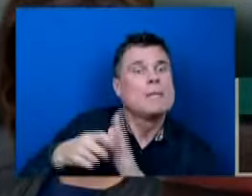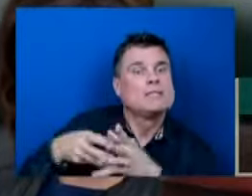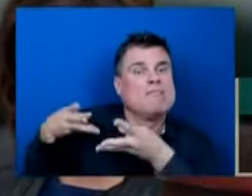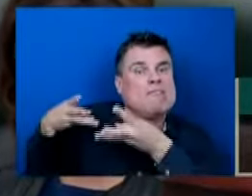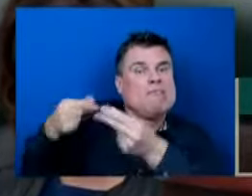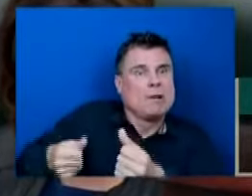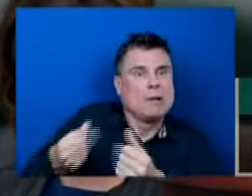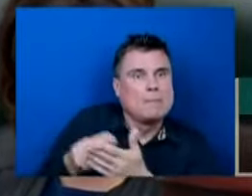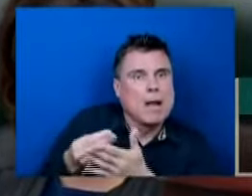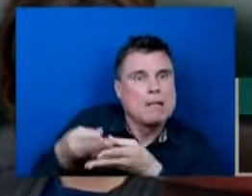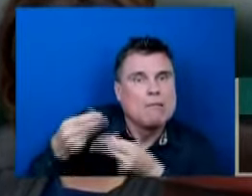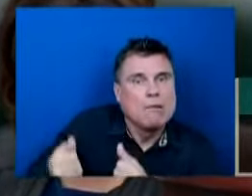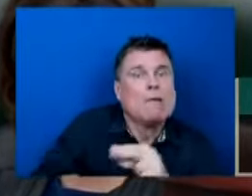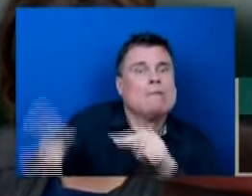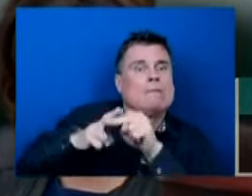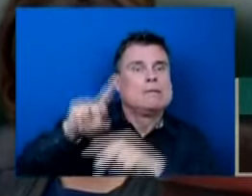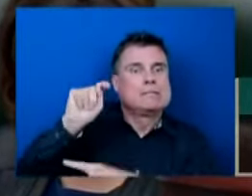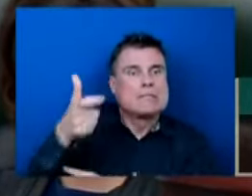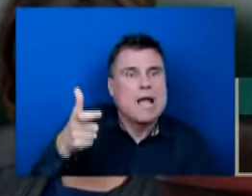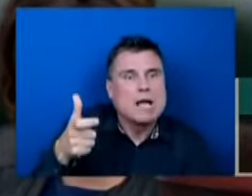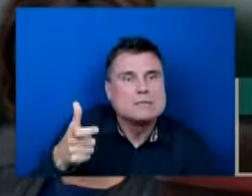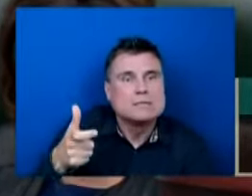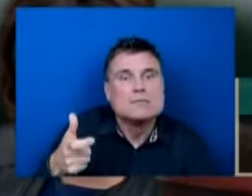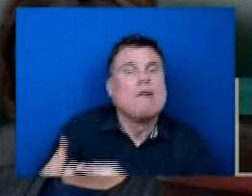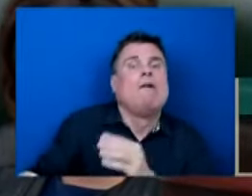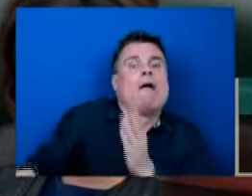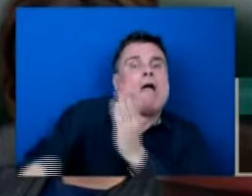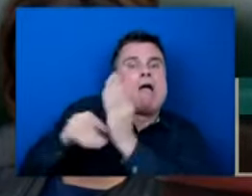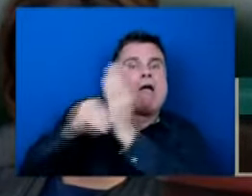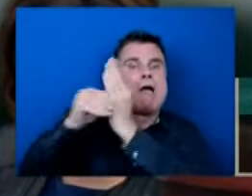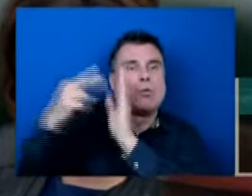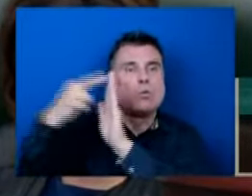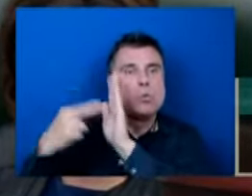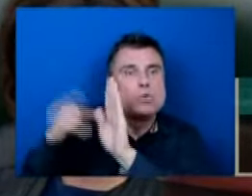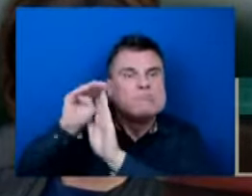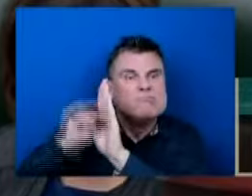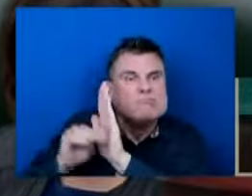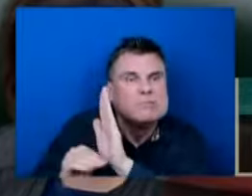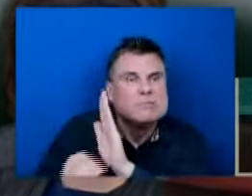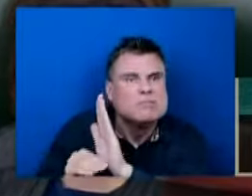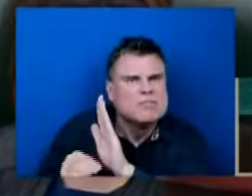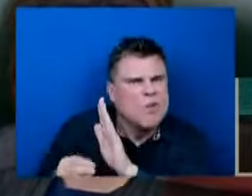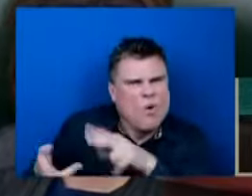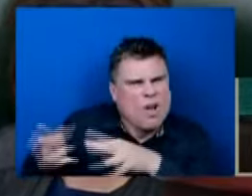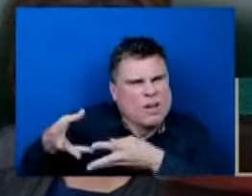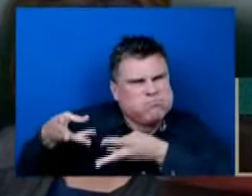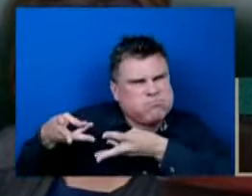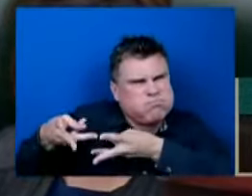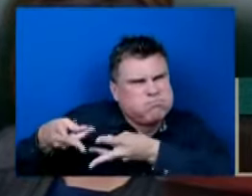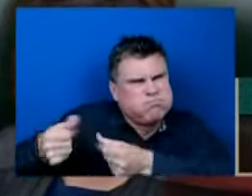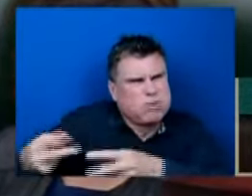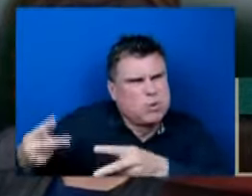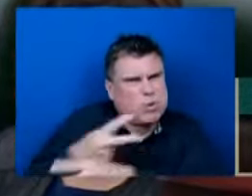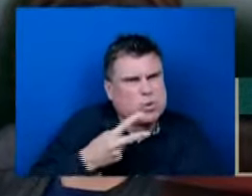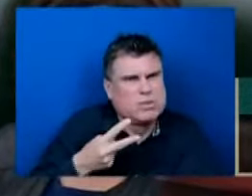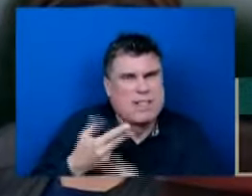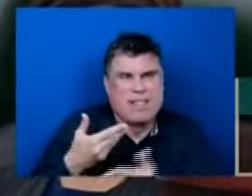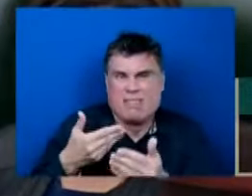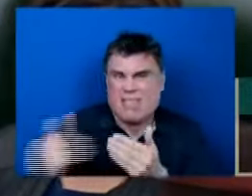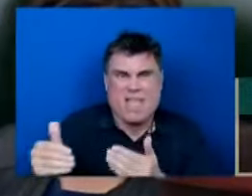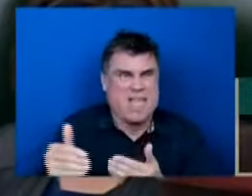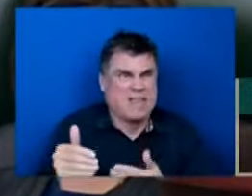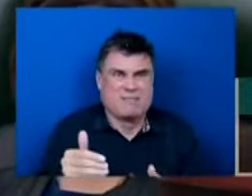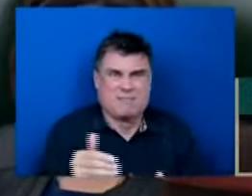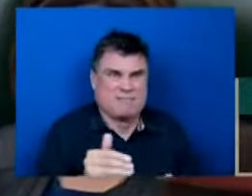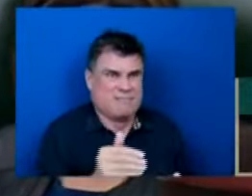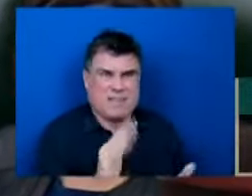they increased government spending well in excess of population growth and inflation. They increased personal taxes, corporate